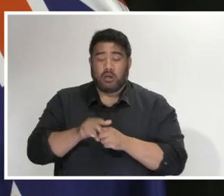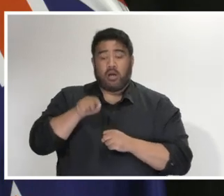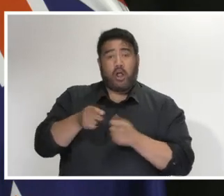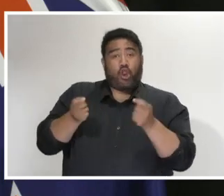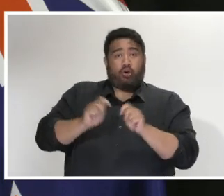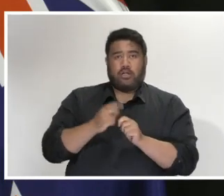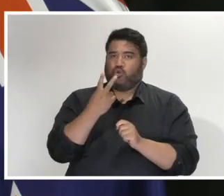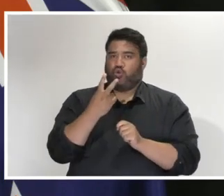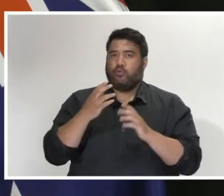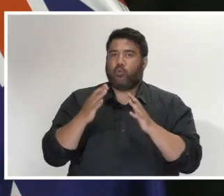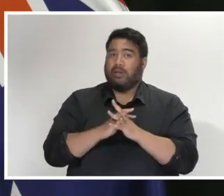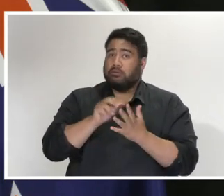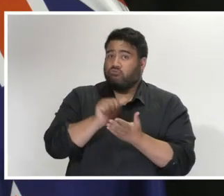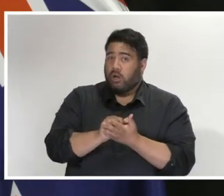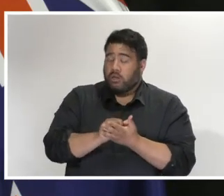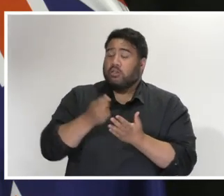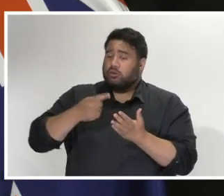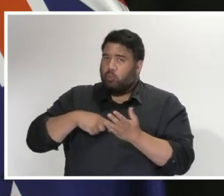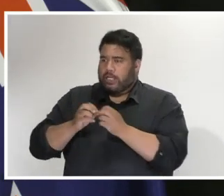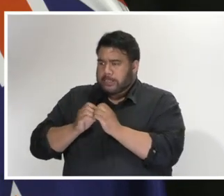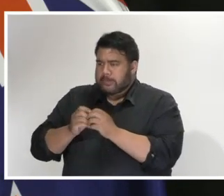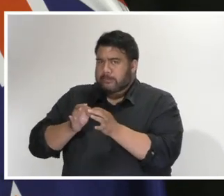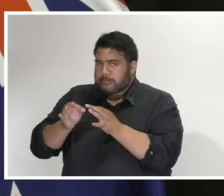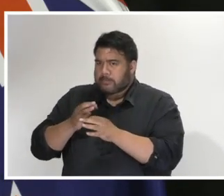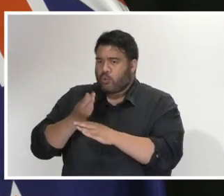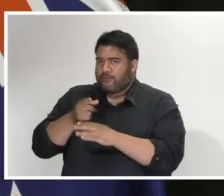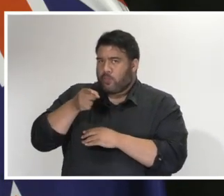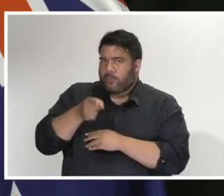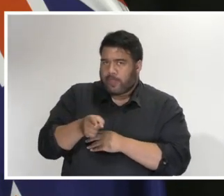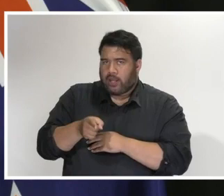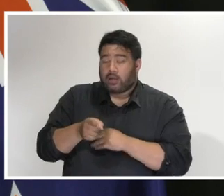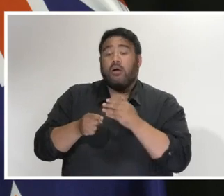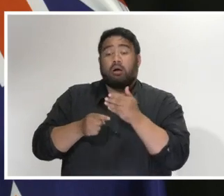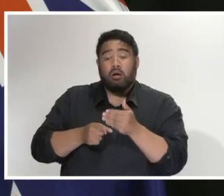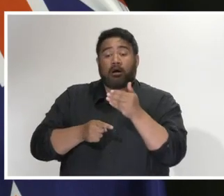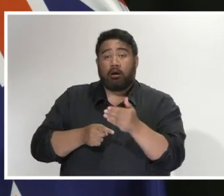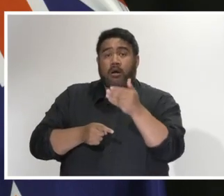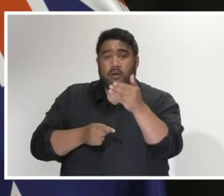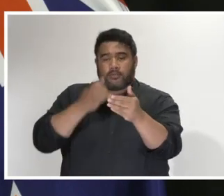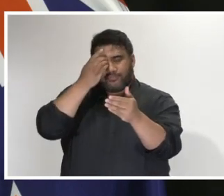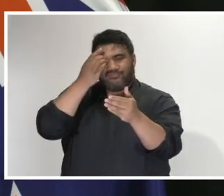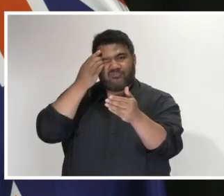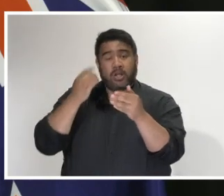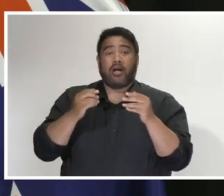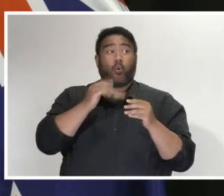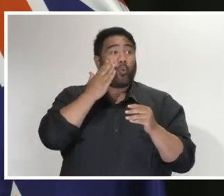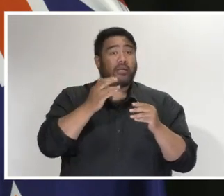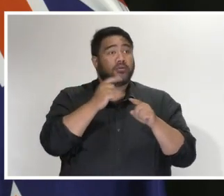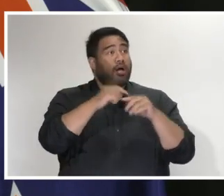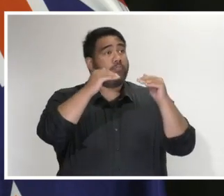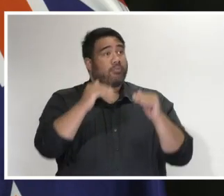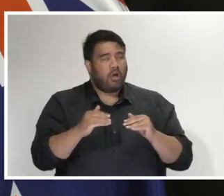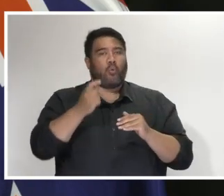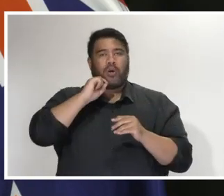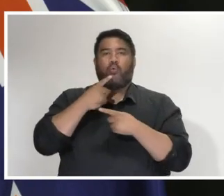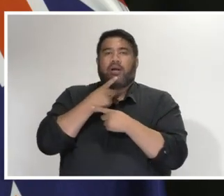to continue to prepare for all that, and we'll have further announcements on what happens at the end of level 4 once we've worked